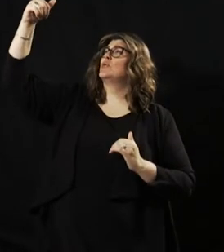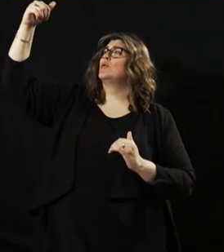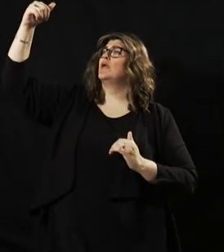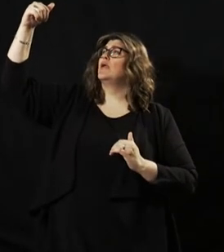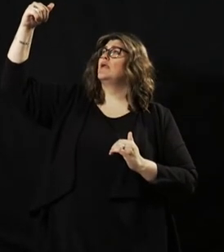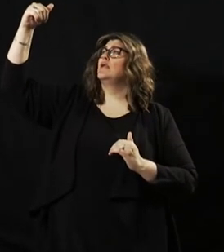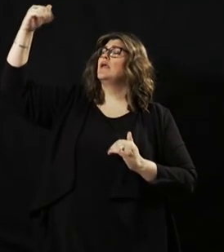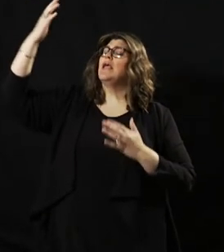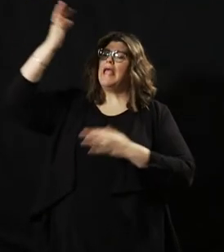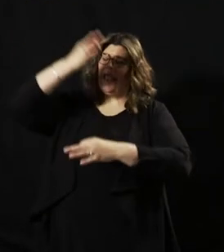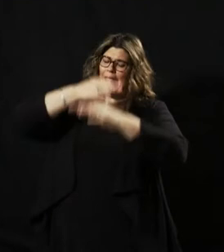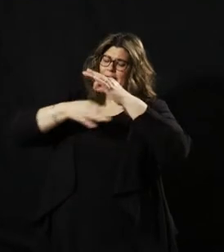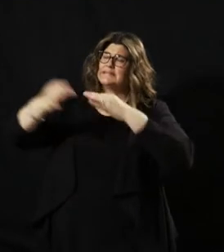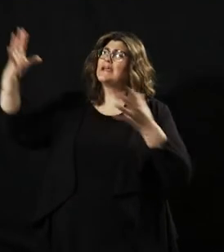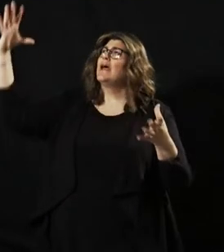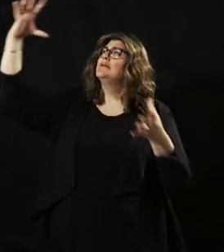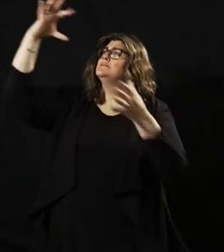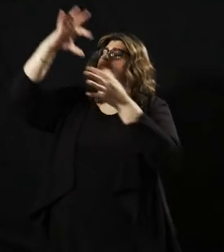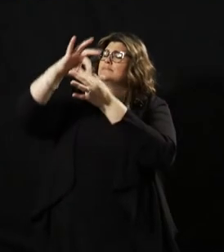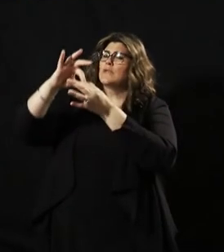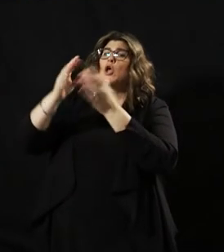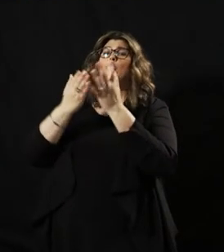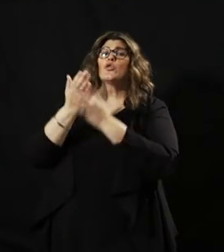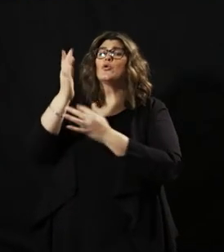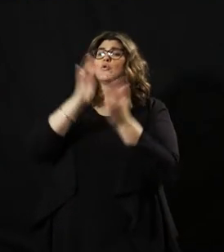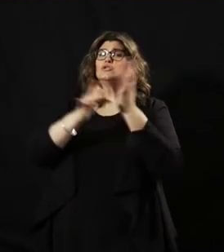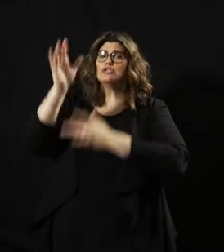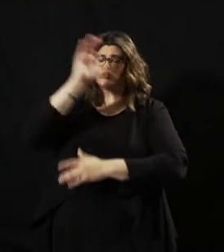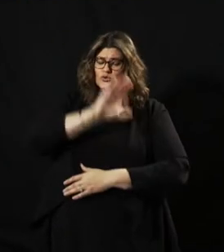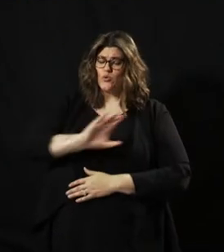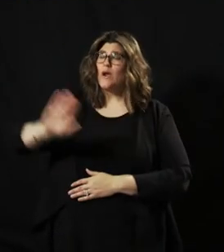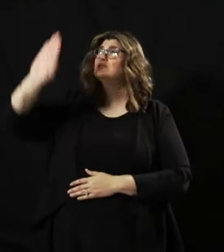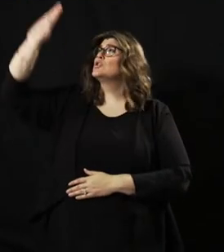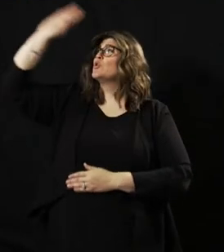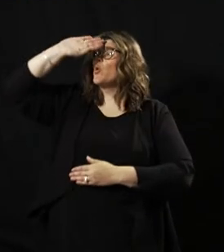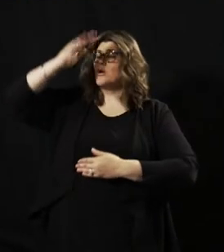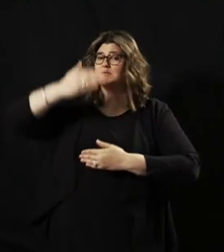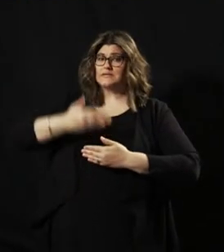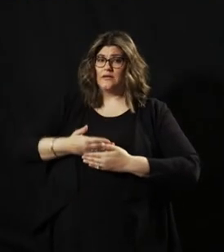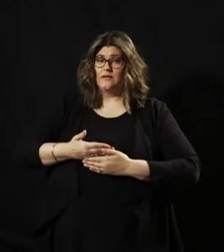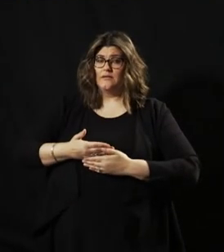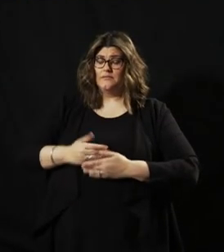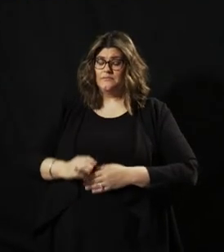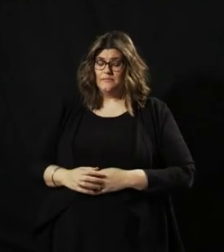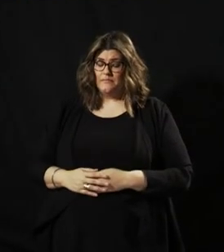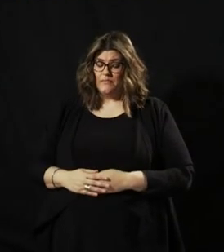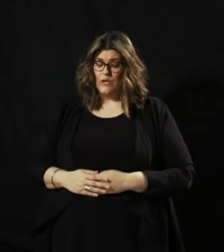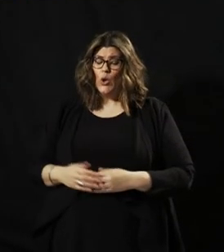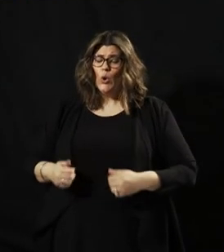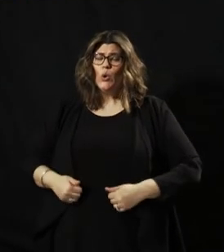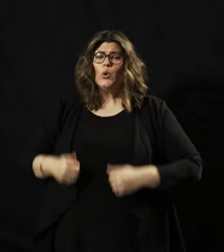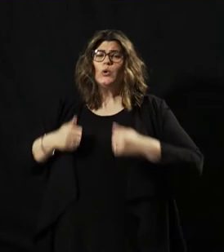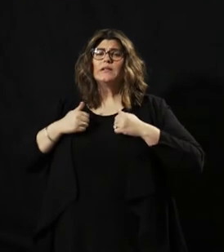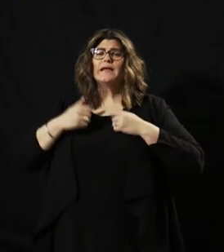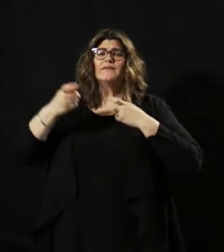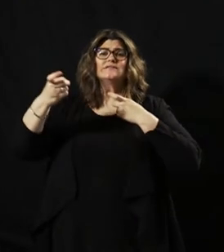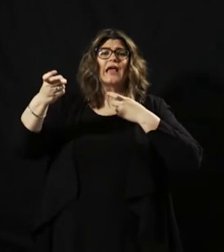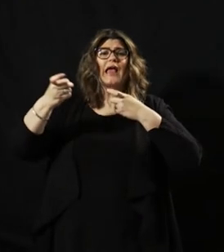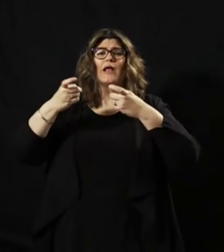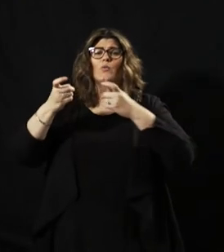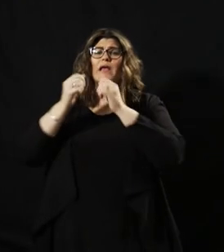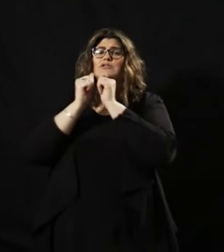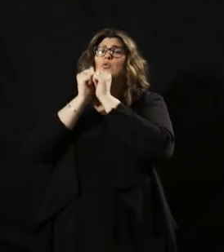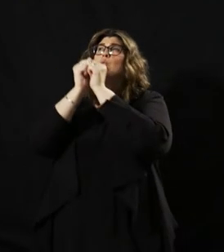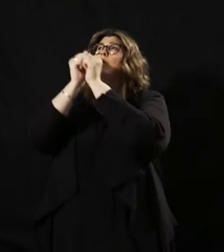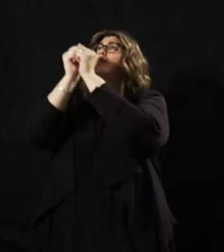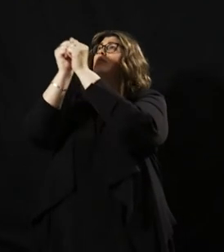service through our Lord Jesus Christ, your Son, who lives and reigns with